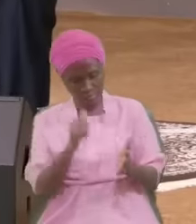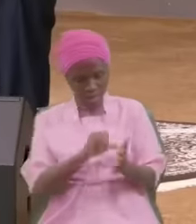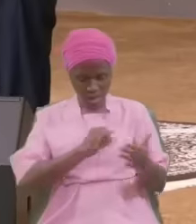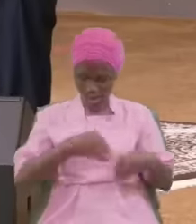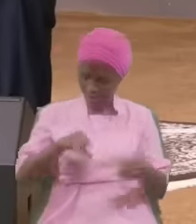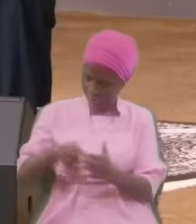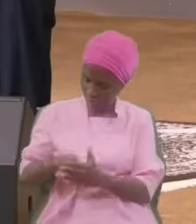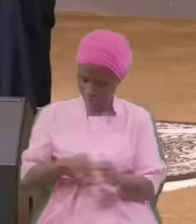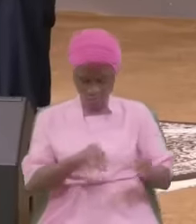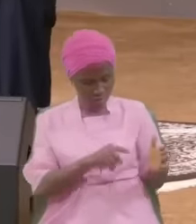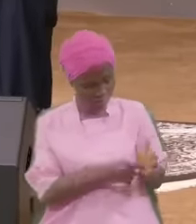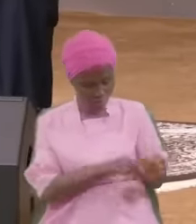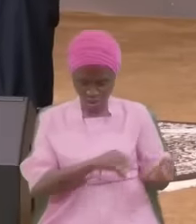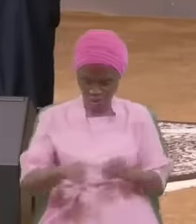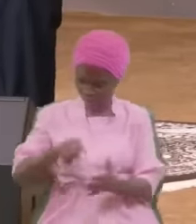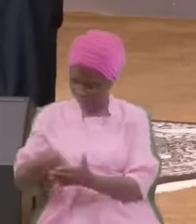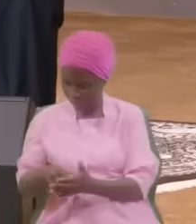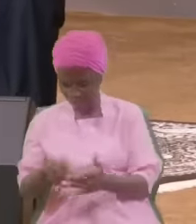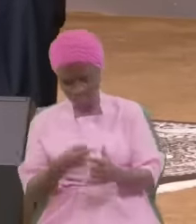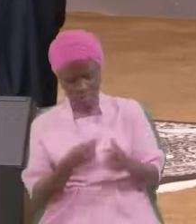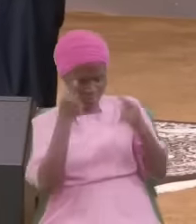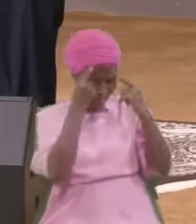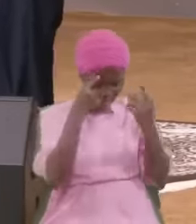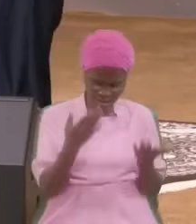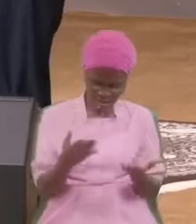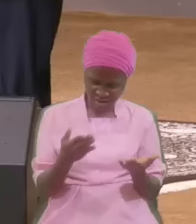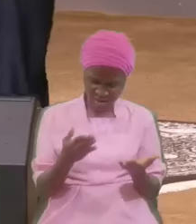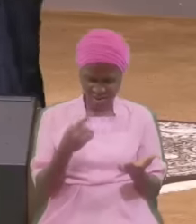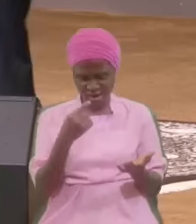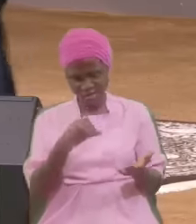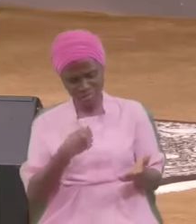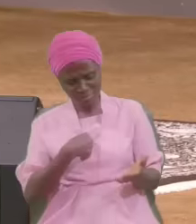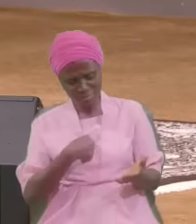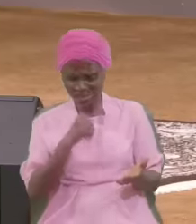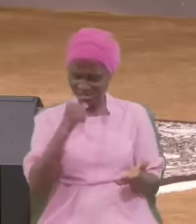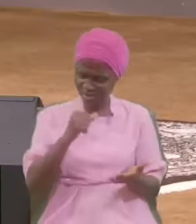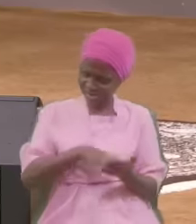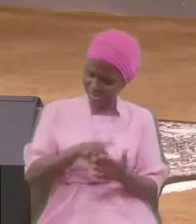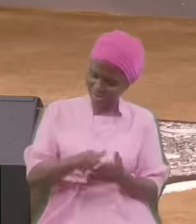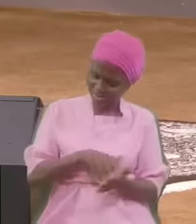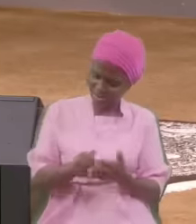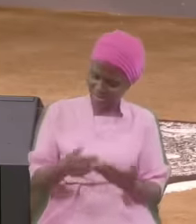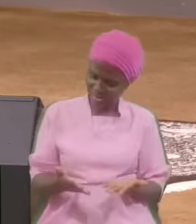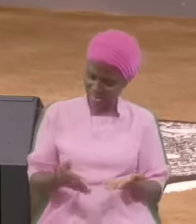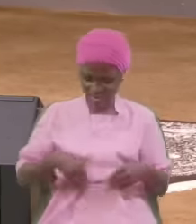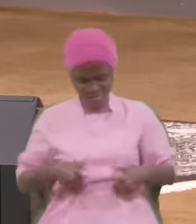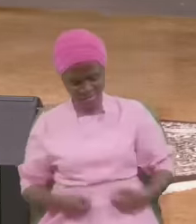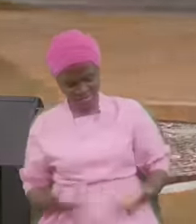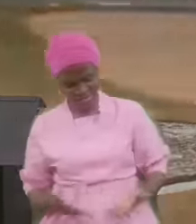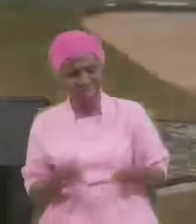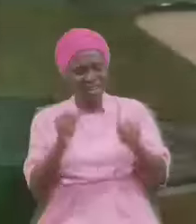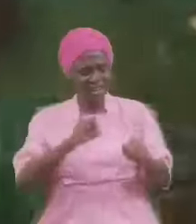I've done this, and then I'm wondering, am I not tired? Am I not weary? Am I not weak? Can I do any other